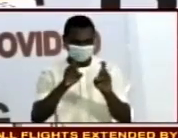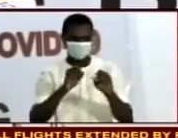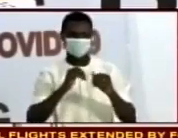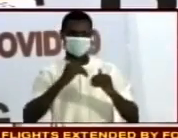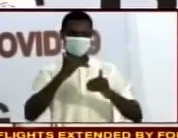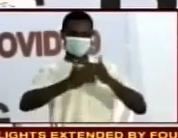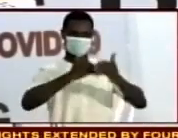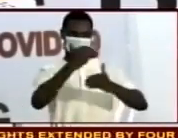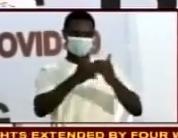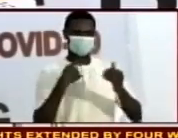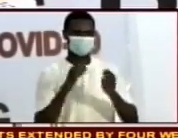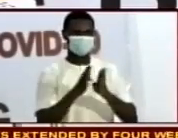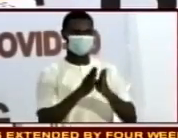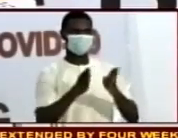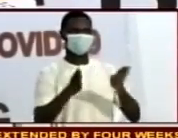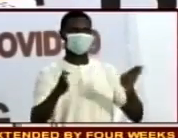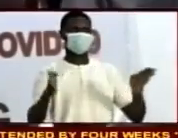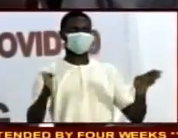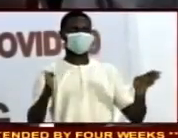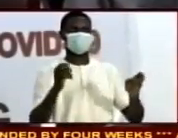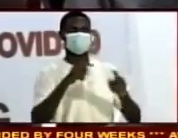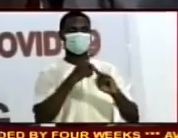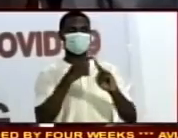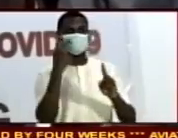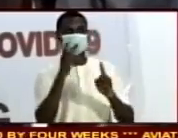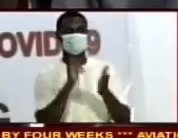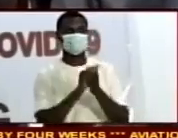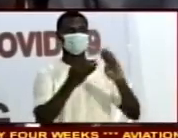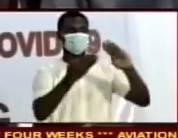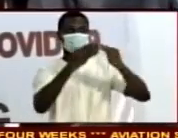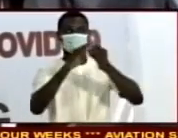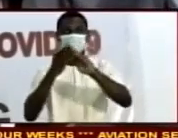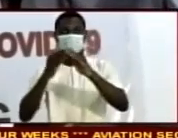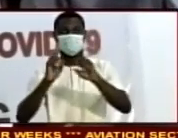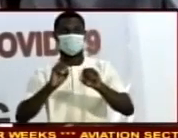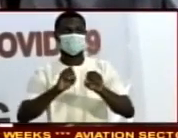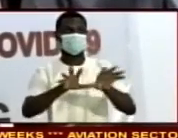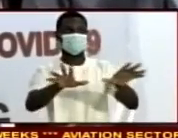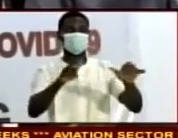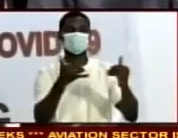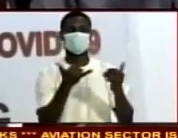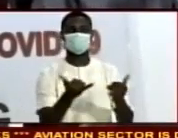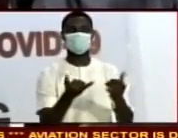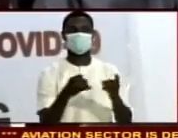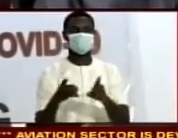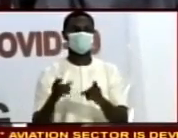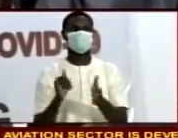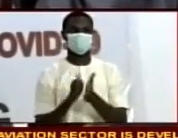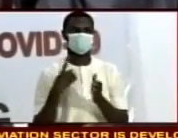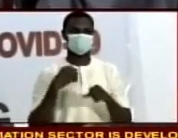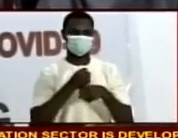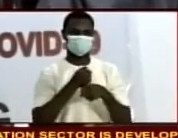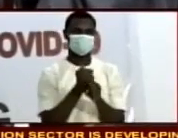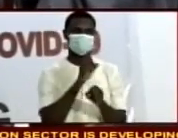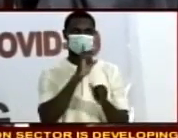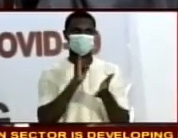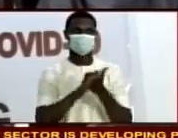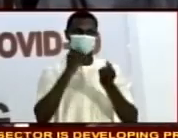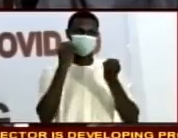into the phase of community transmission to broaden the training, the parameters and the conditions for